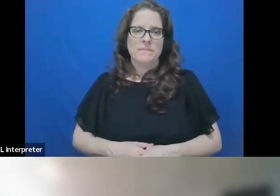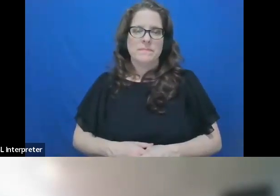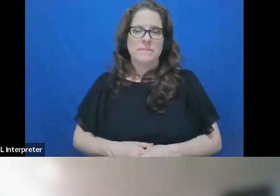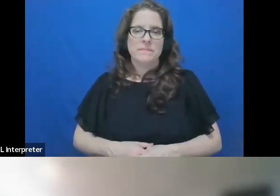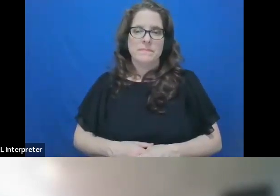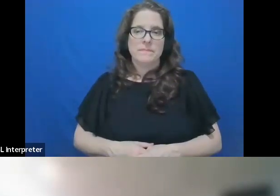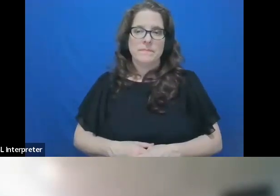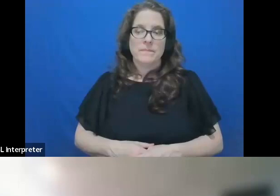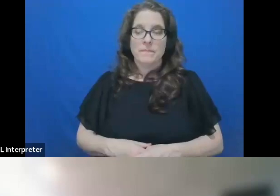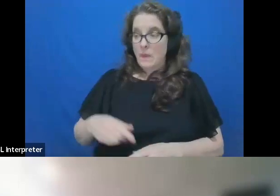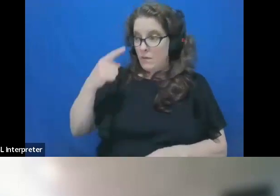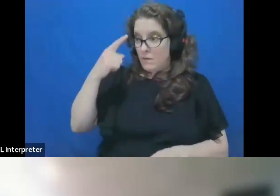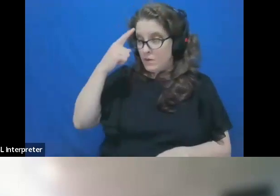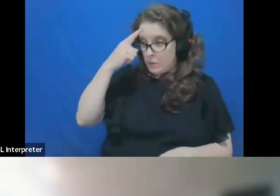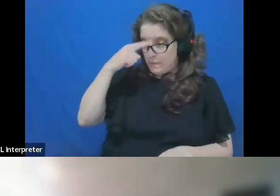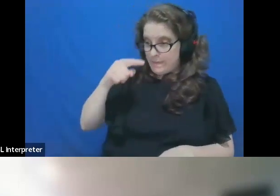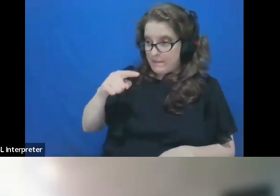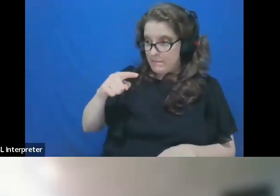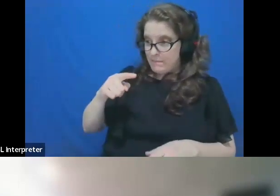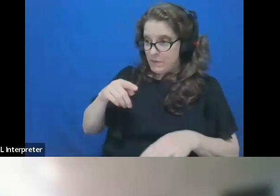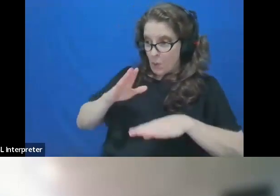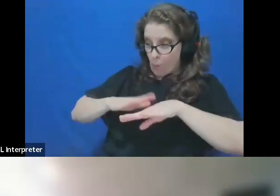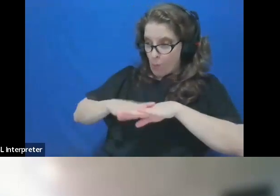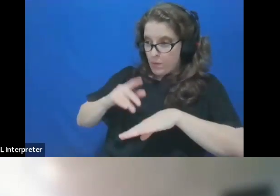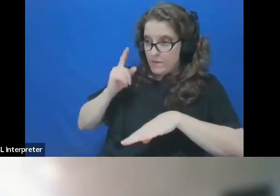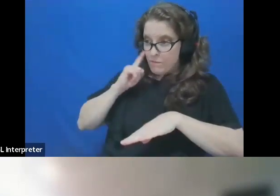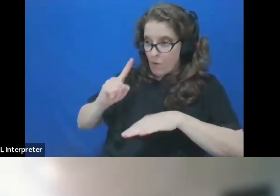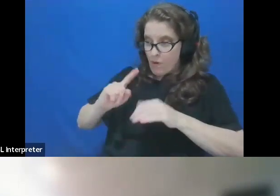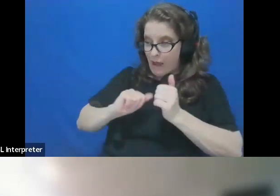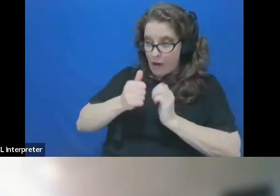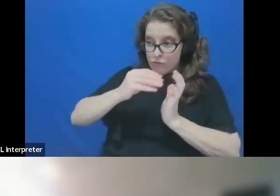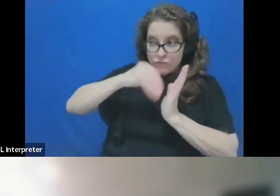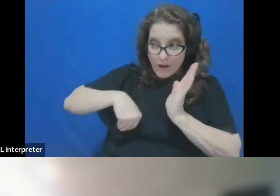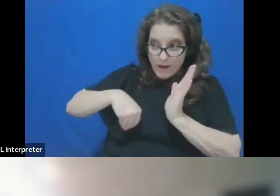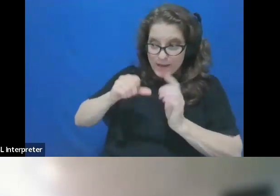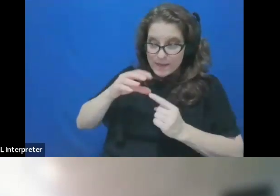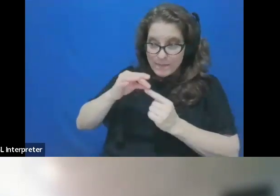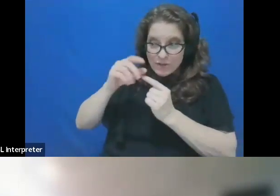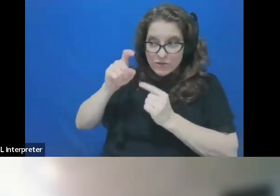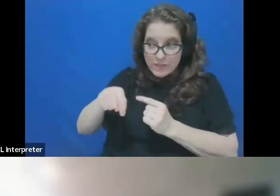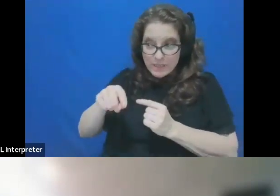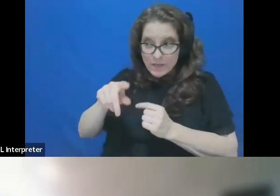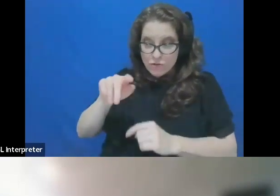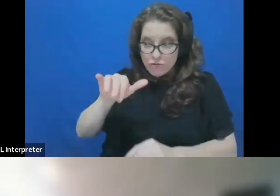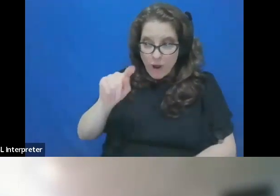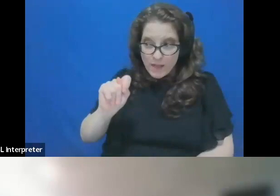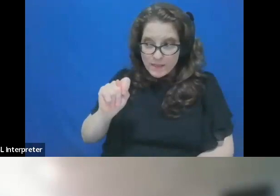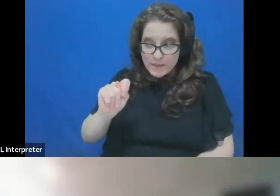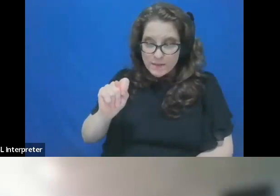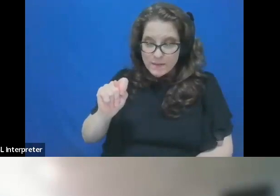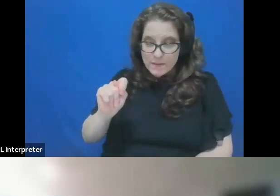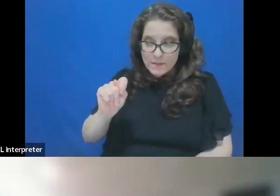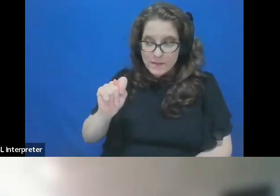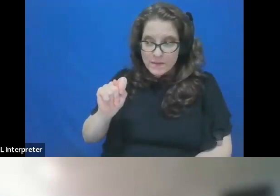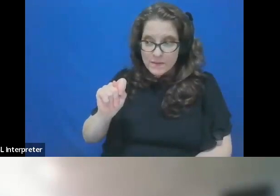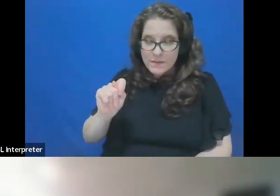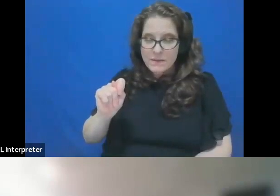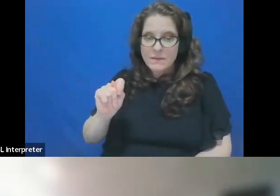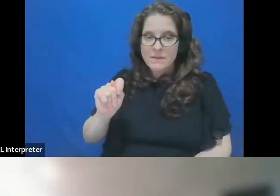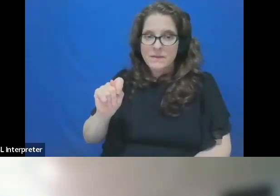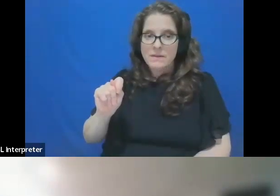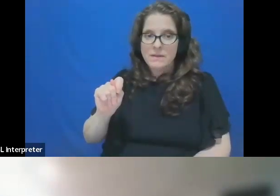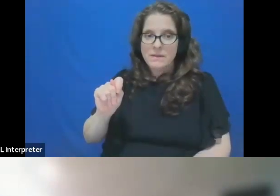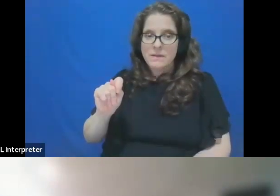Pitfalls for special needs trusts? Yes. Drafting them or pitfalls for drafting